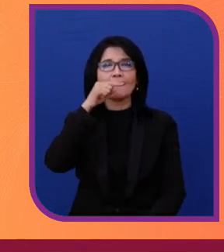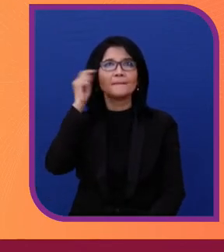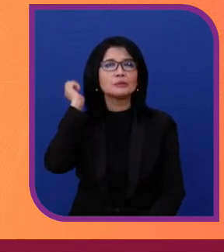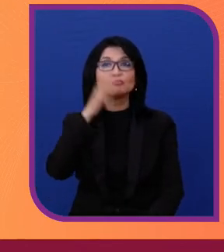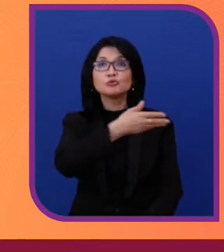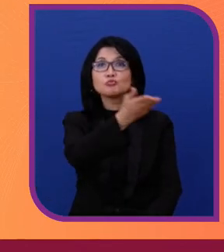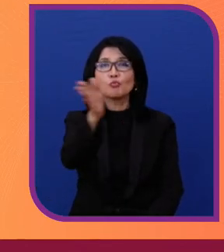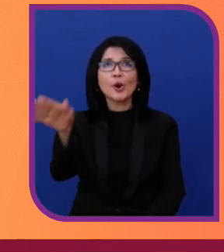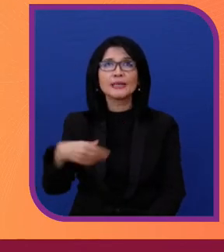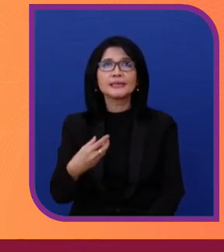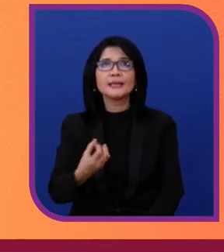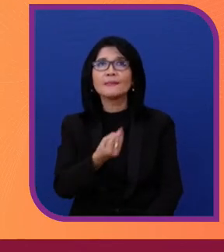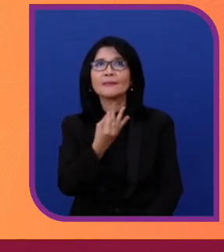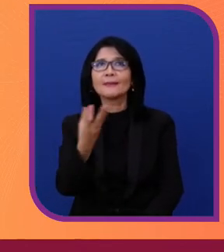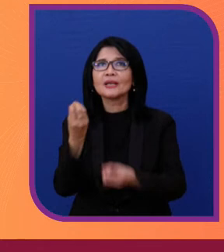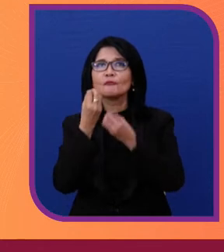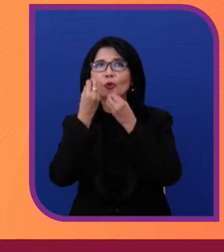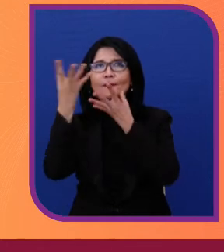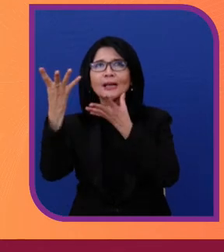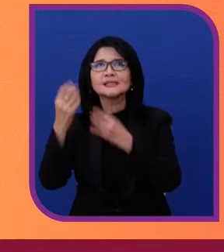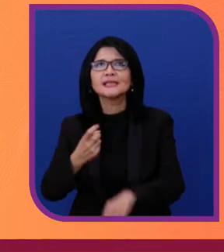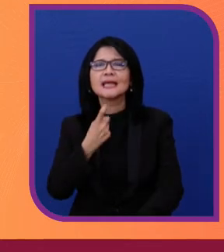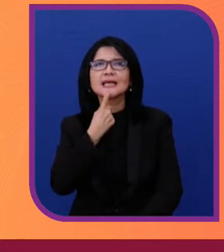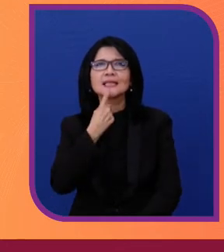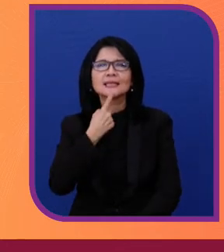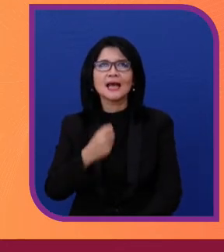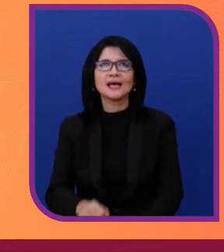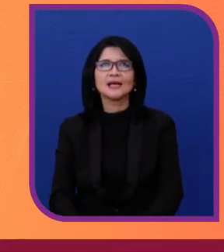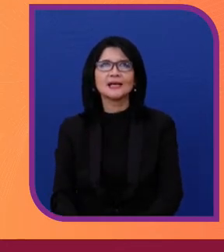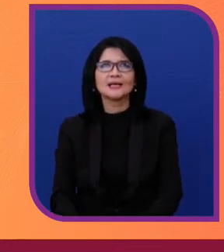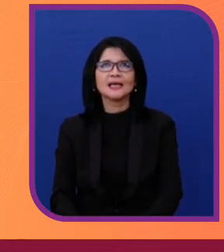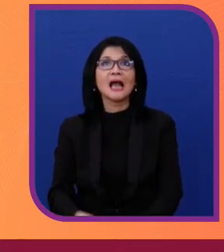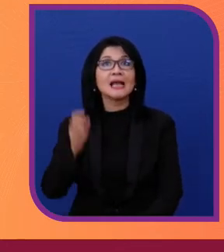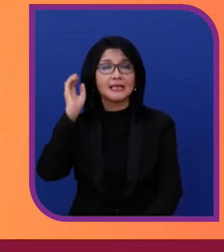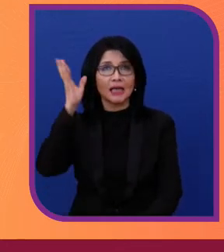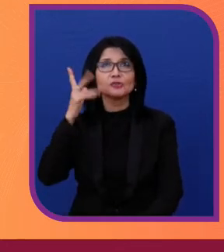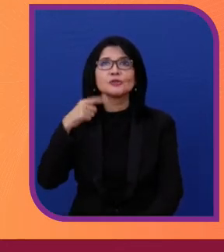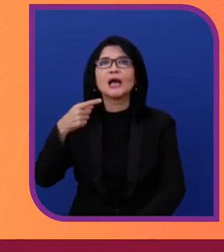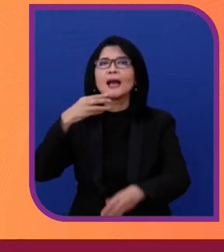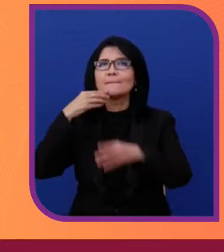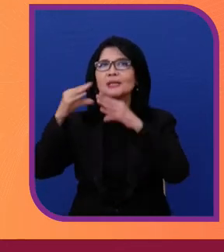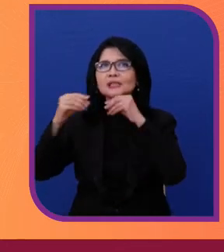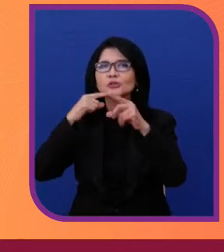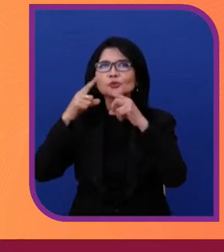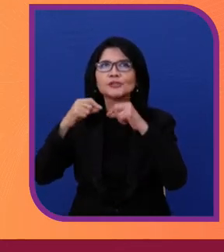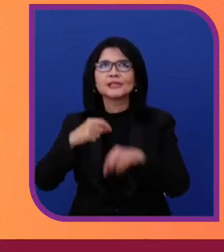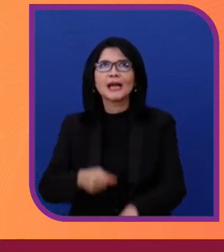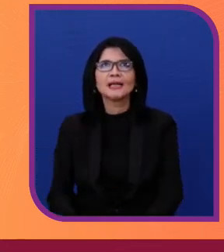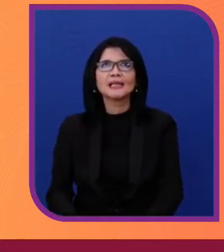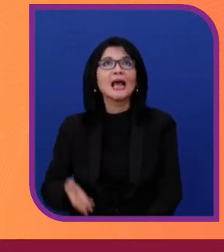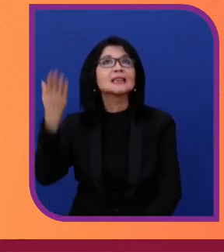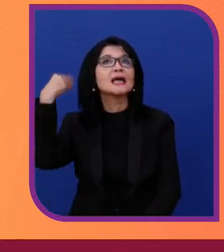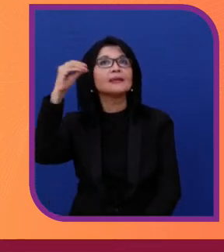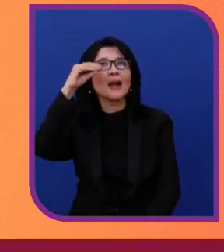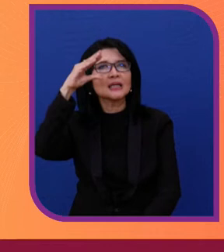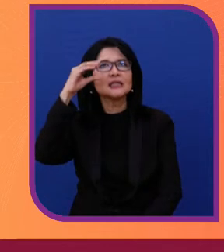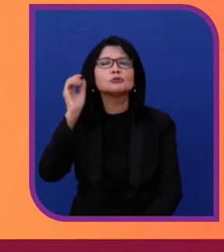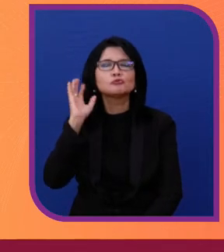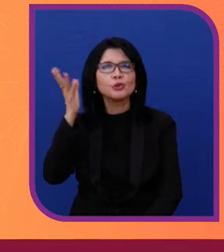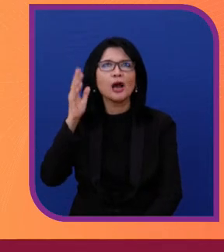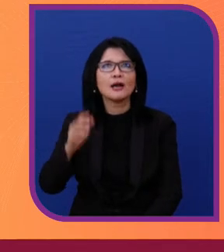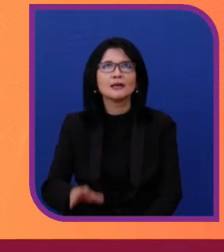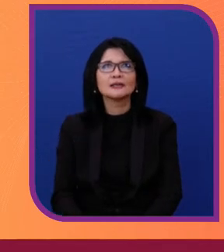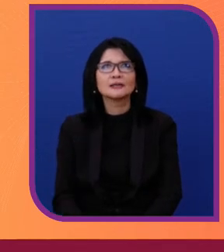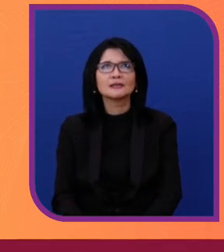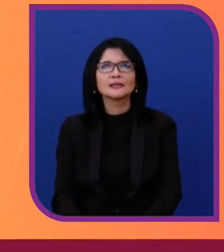what we heard in the previous season this morning tea topping have been saved by our Minister of